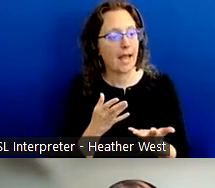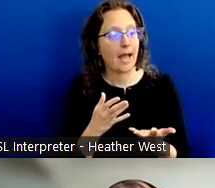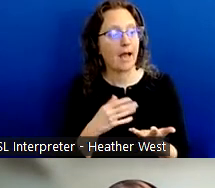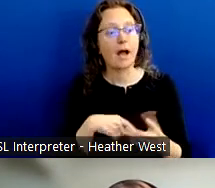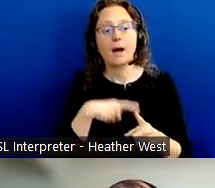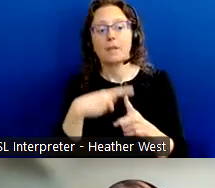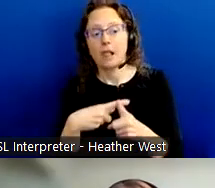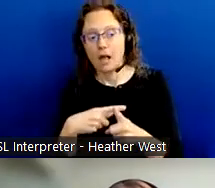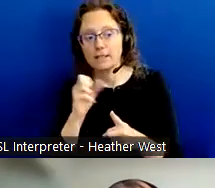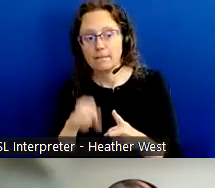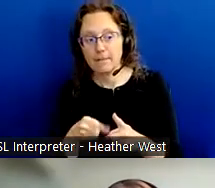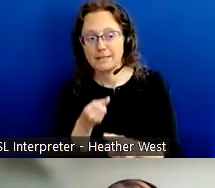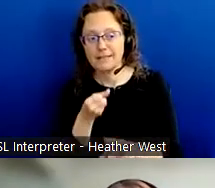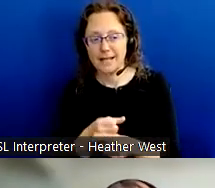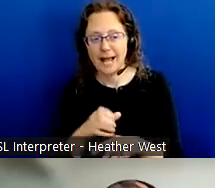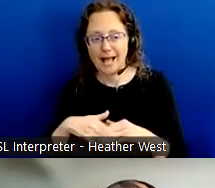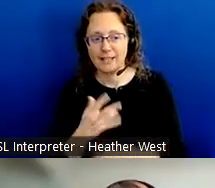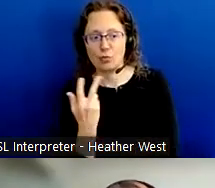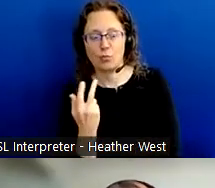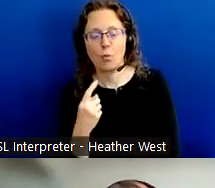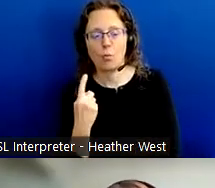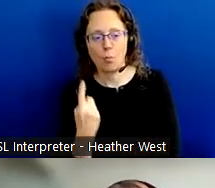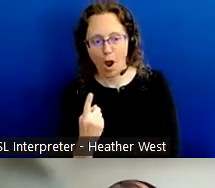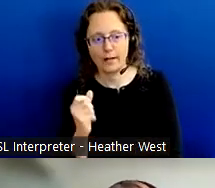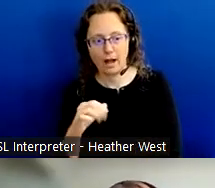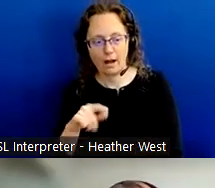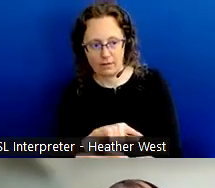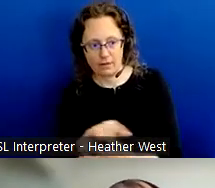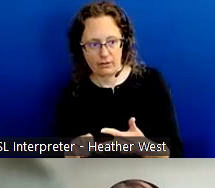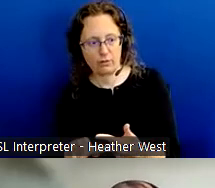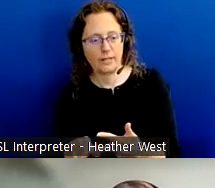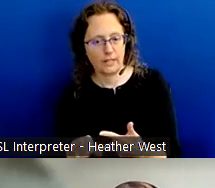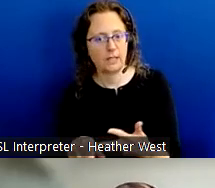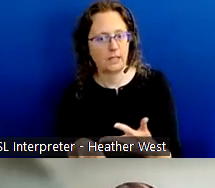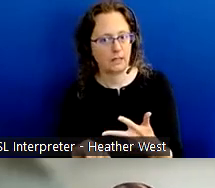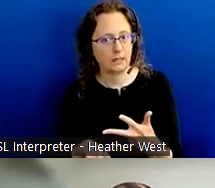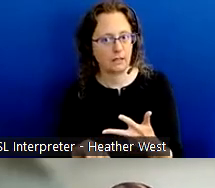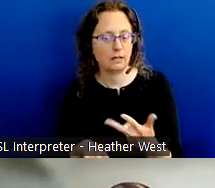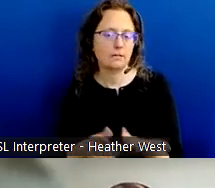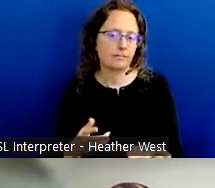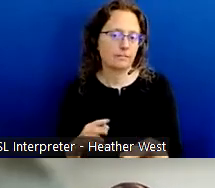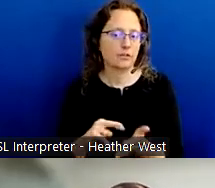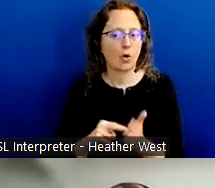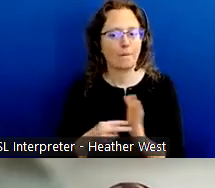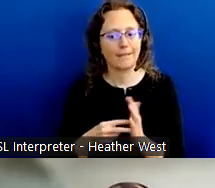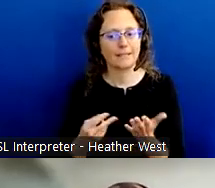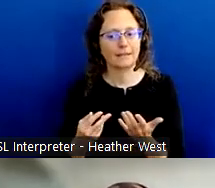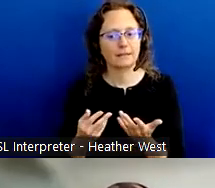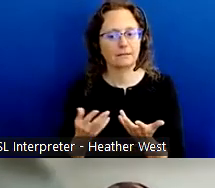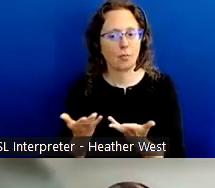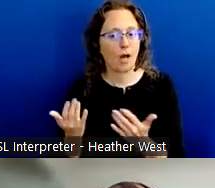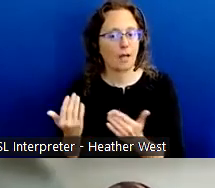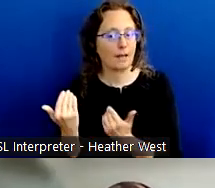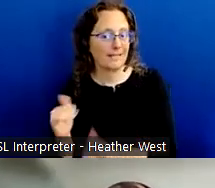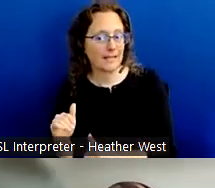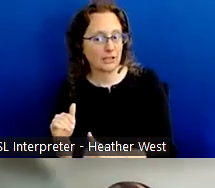other objectives that you see on these slides. So in terms of limitations, you know, projects that are kind of outside of these